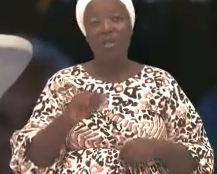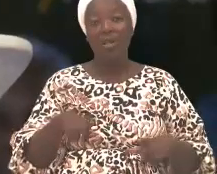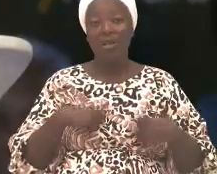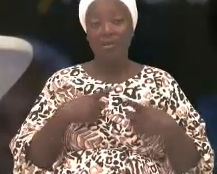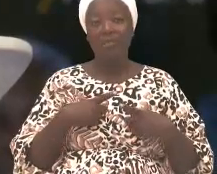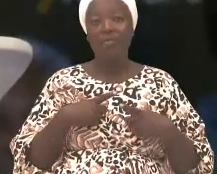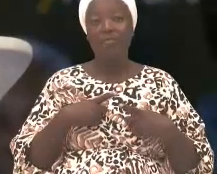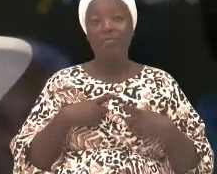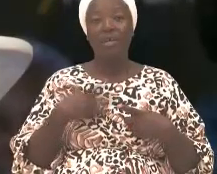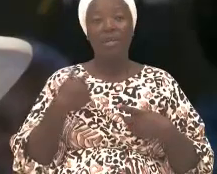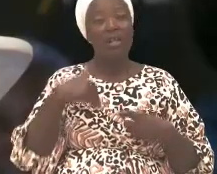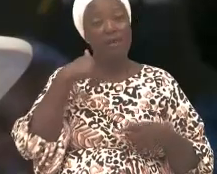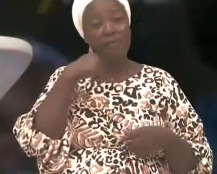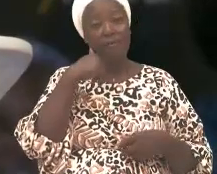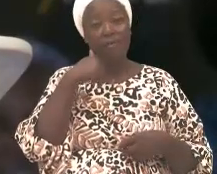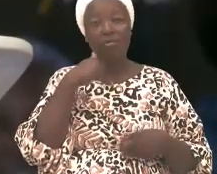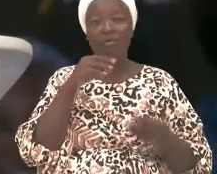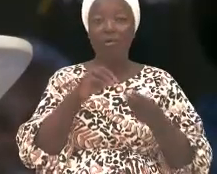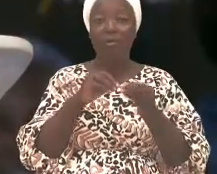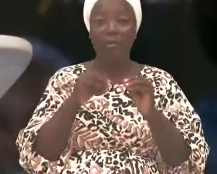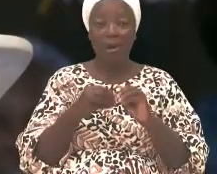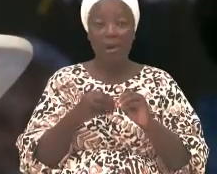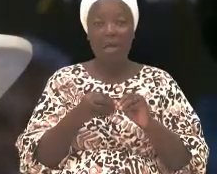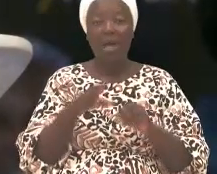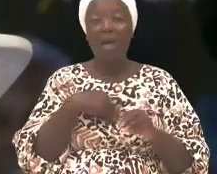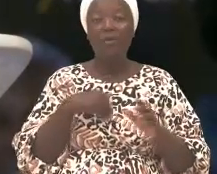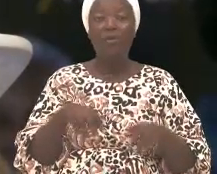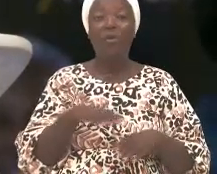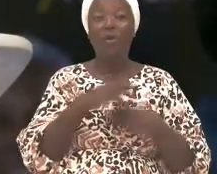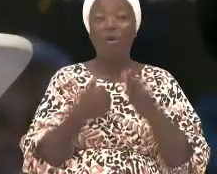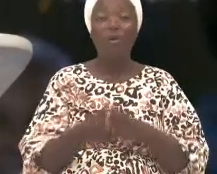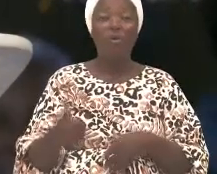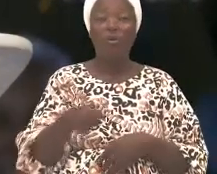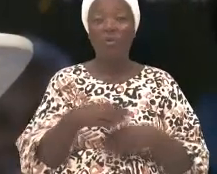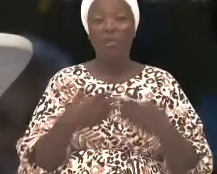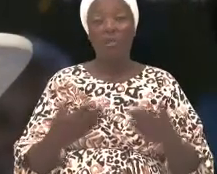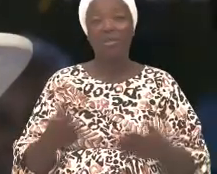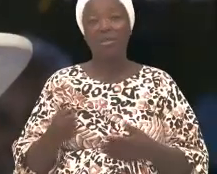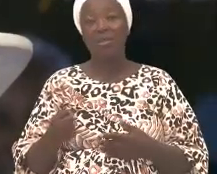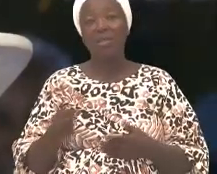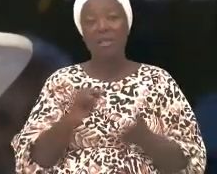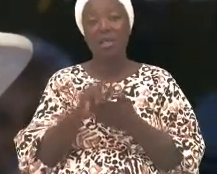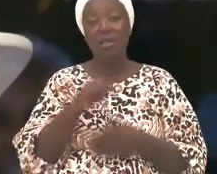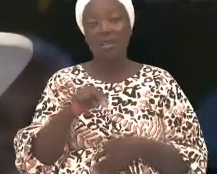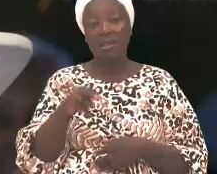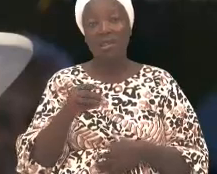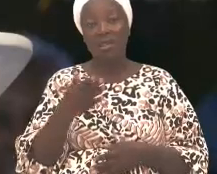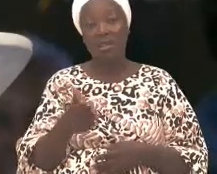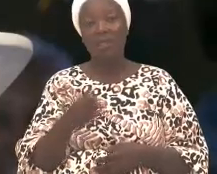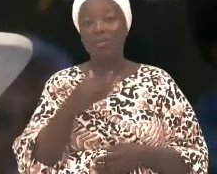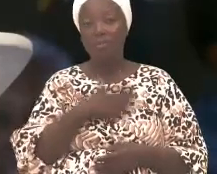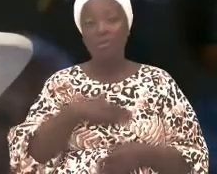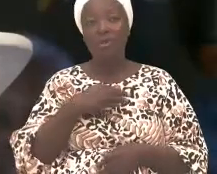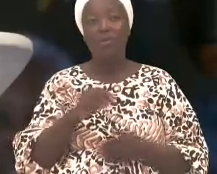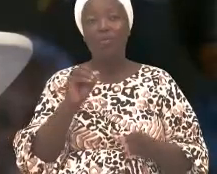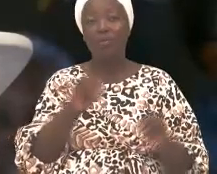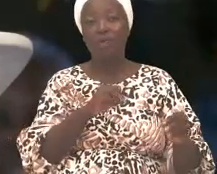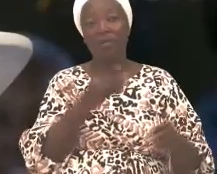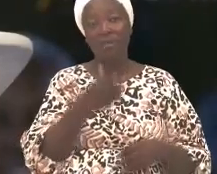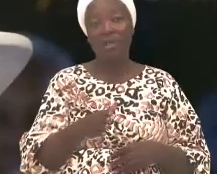the telephone number, and all other things in needed there. Please put them there. Leave nothing